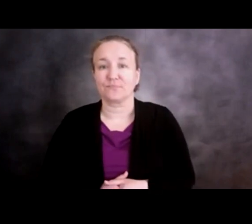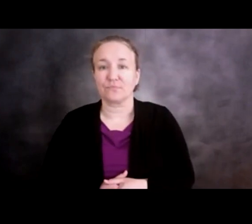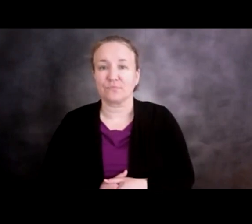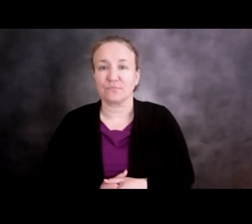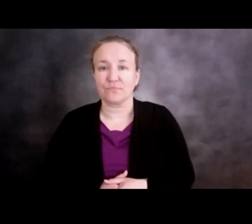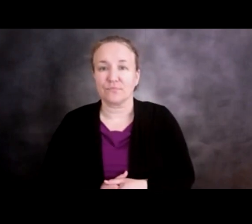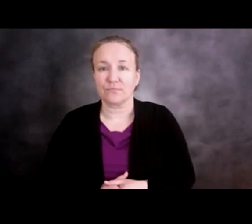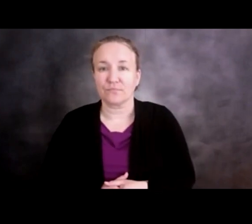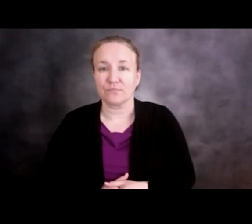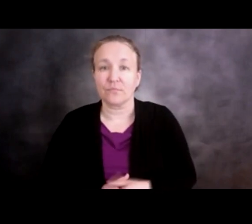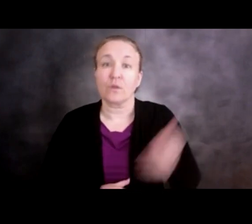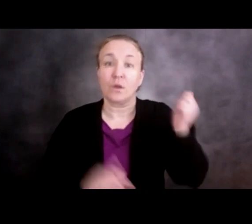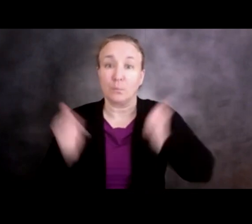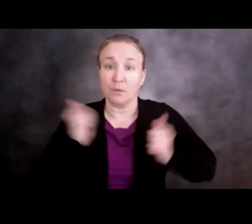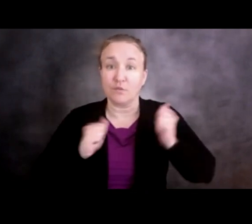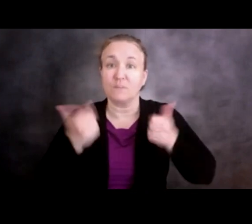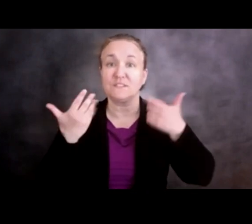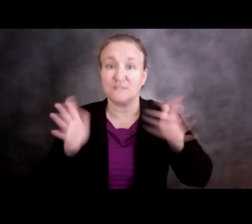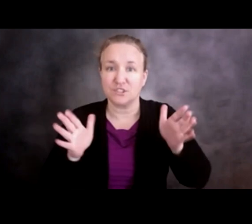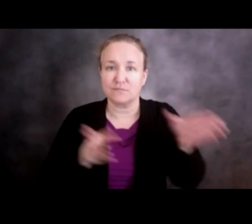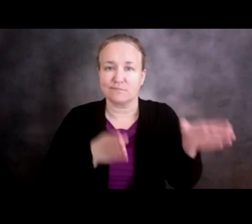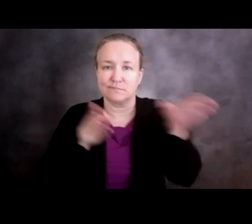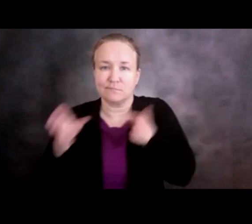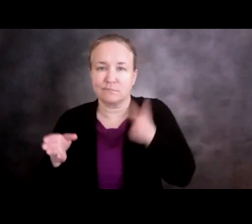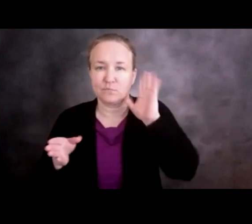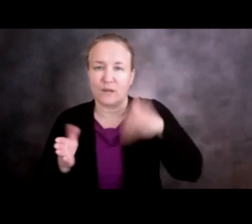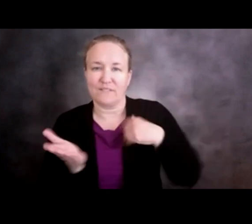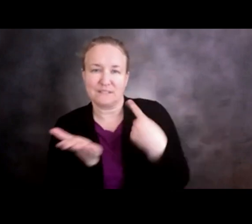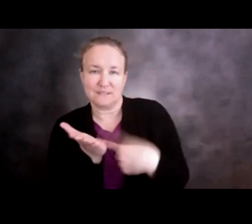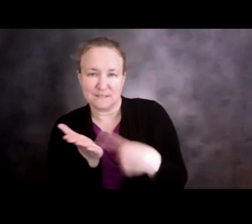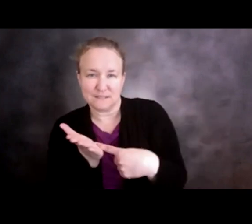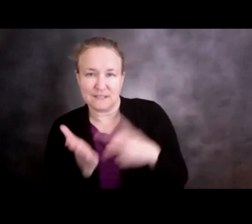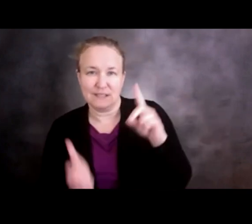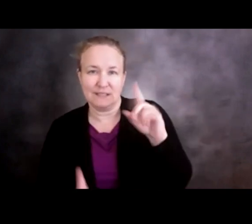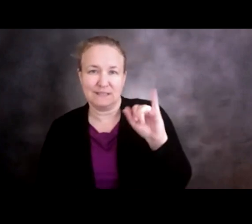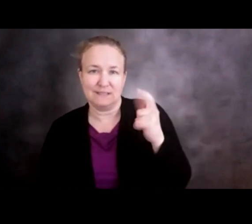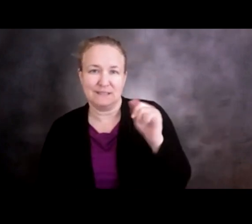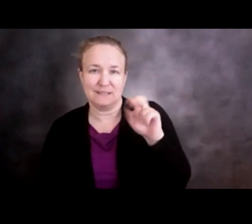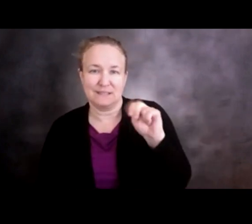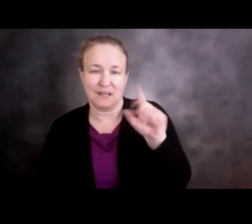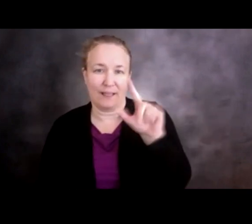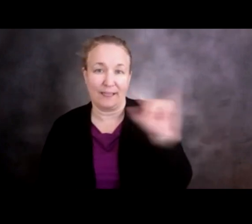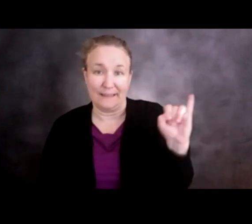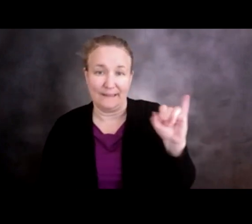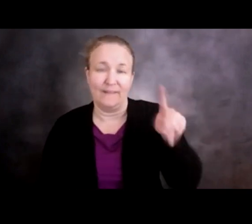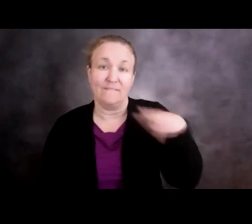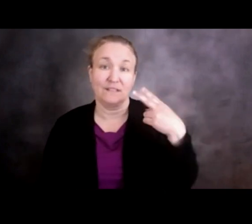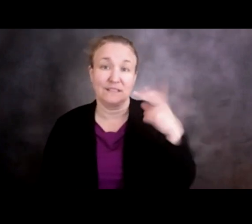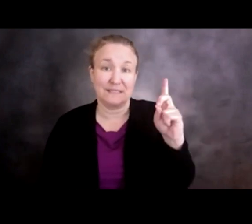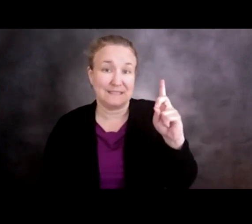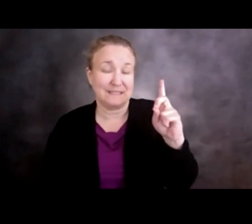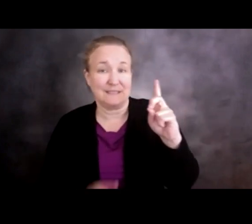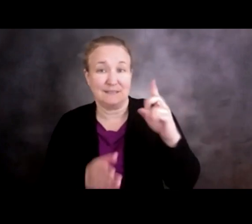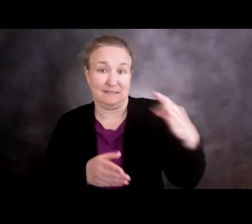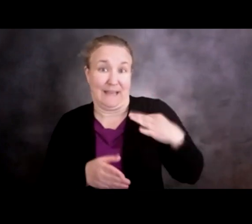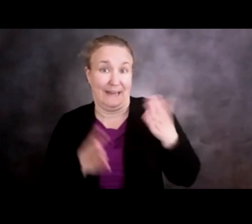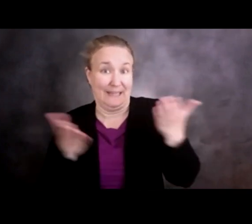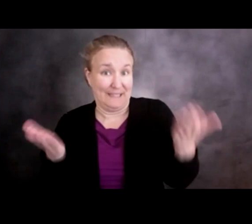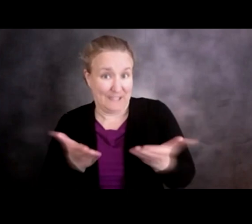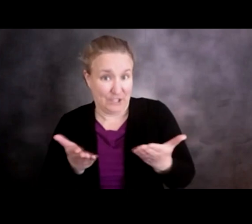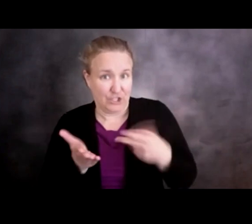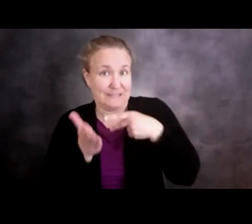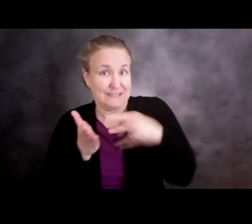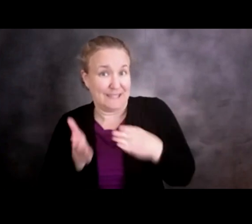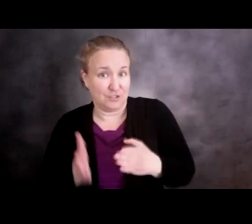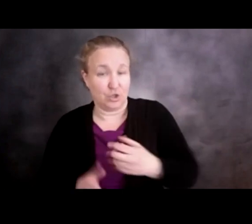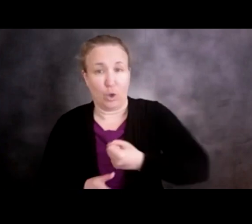going to be followed by a conversation to be led by Dixon Li, who's a doctoral candidate in English at Penn and also a dancer and poet.